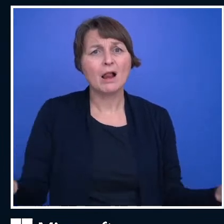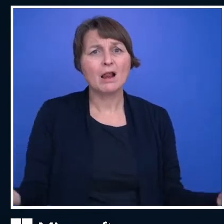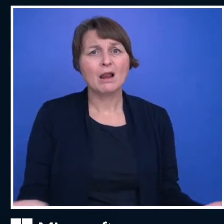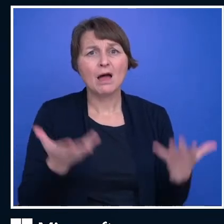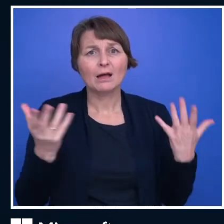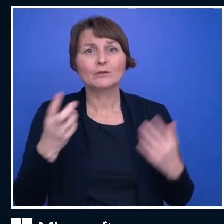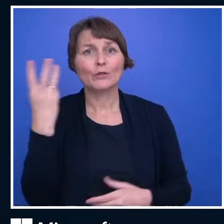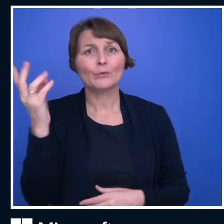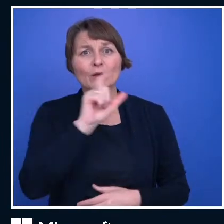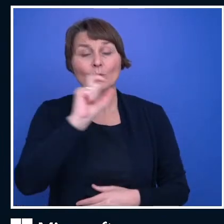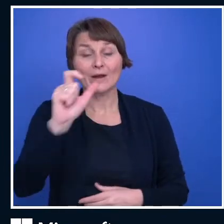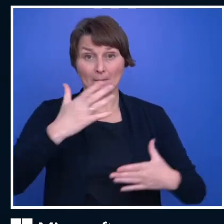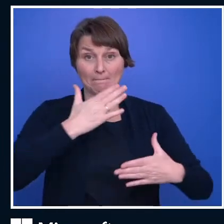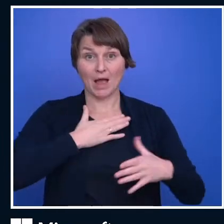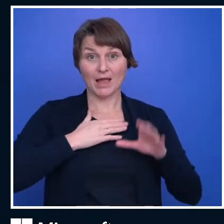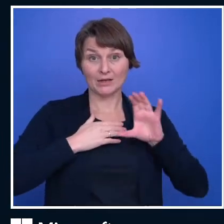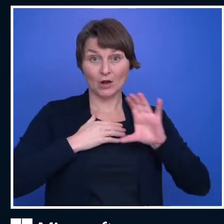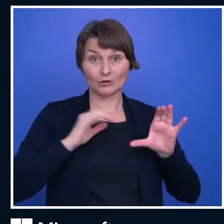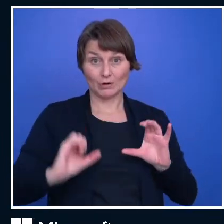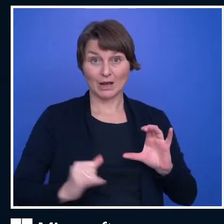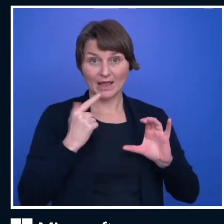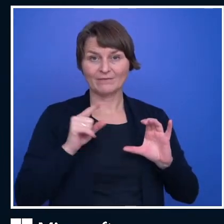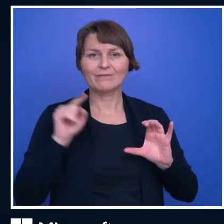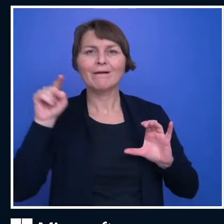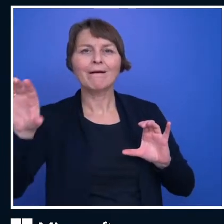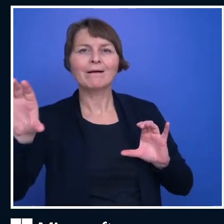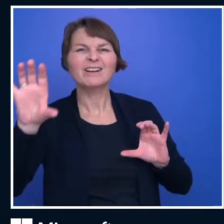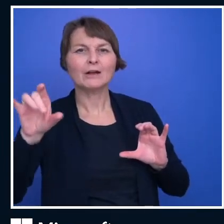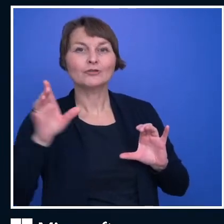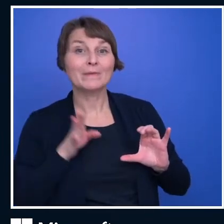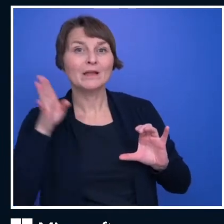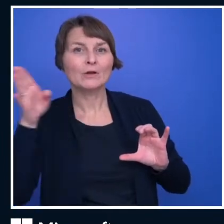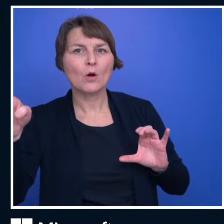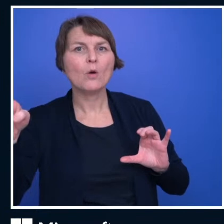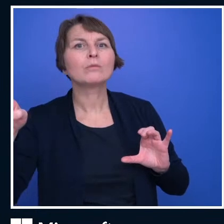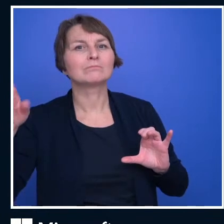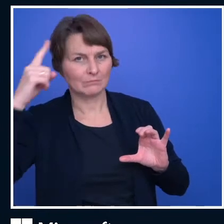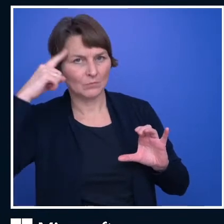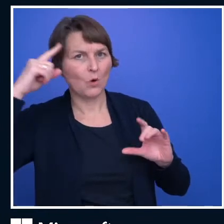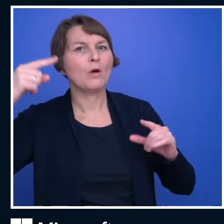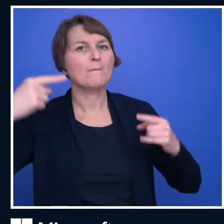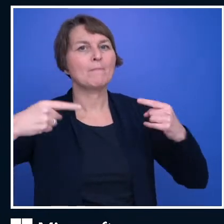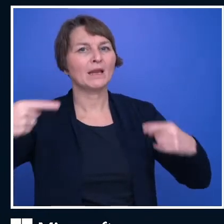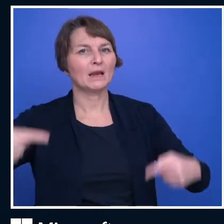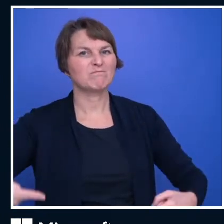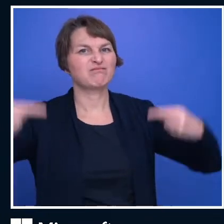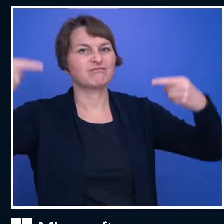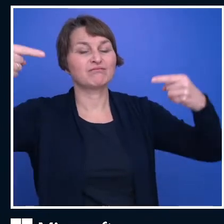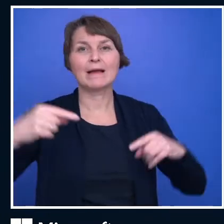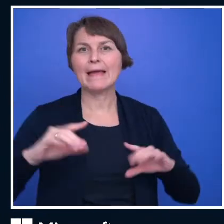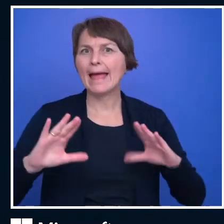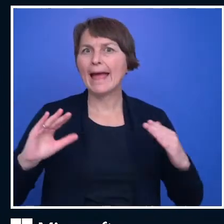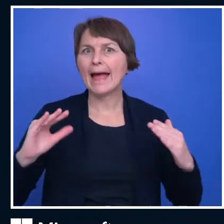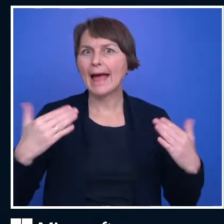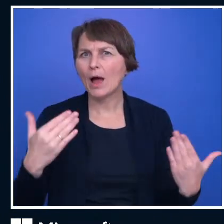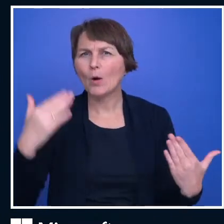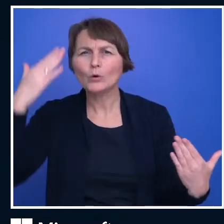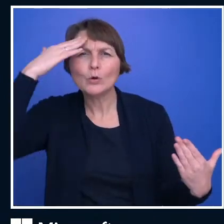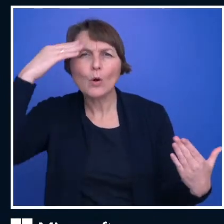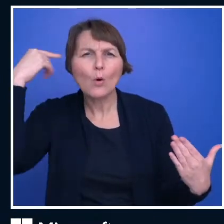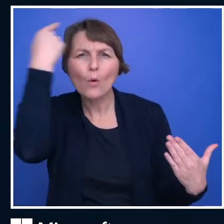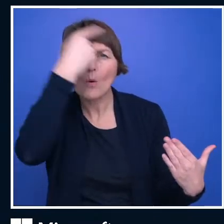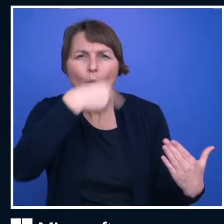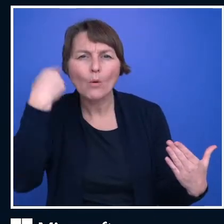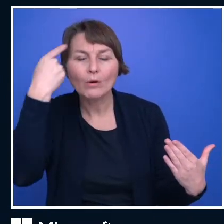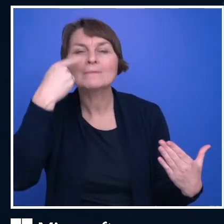with the country I visited. The only way they would have known that is profiling me through facial recognition,